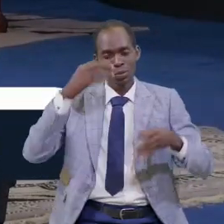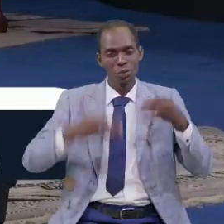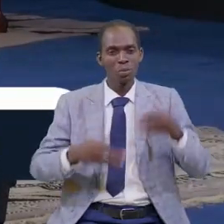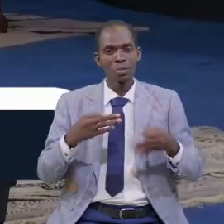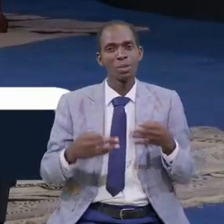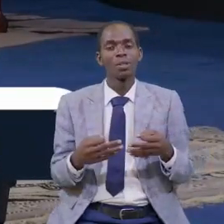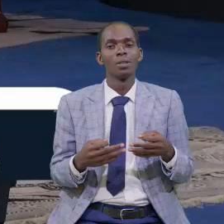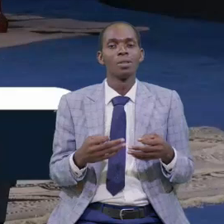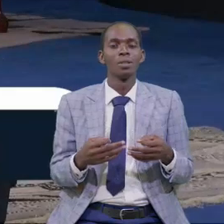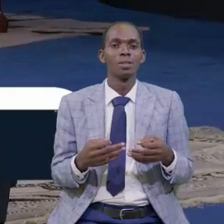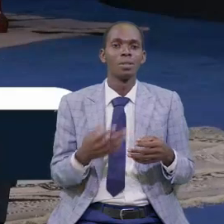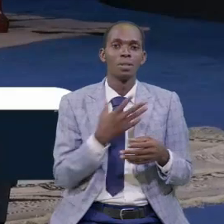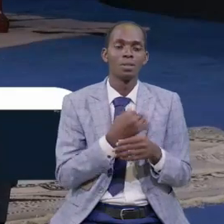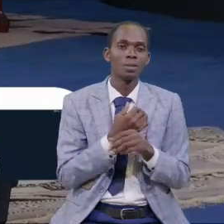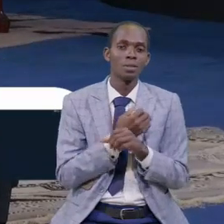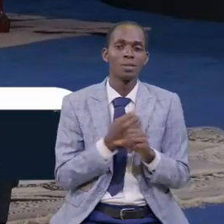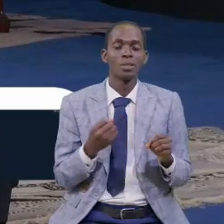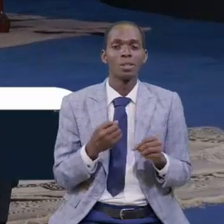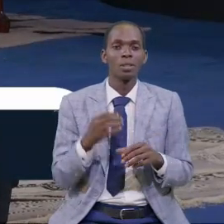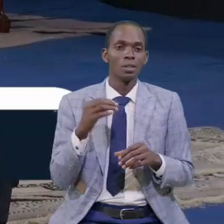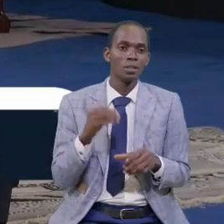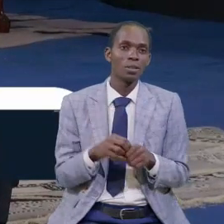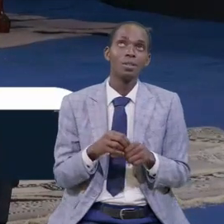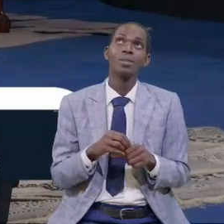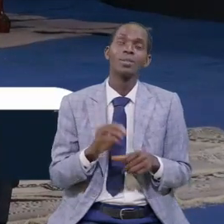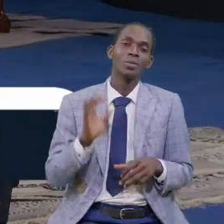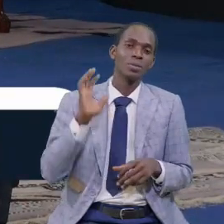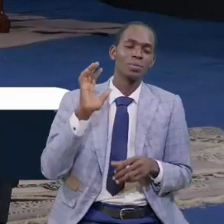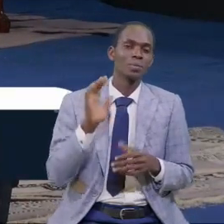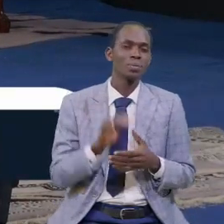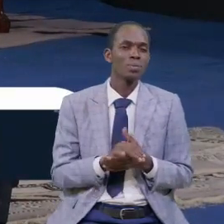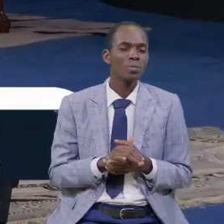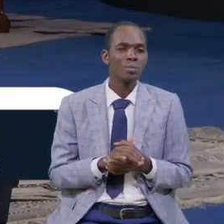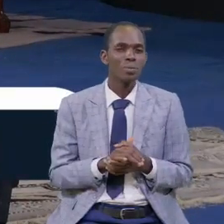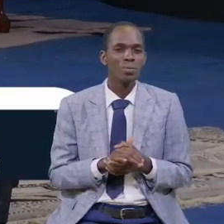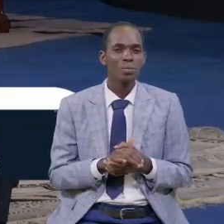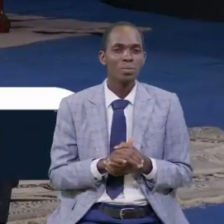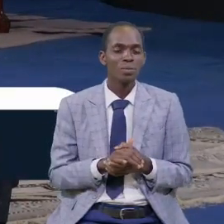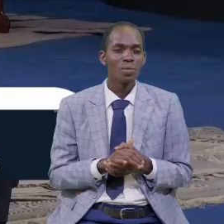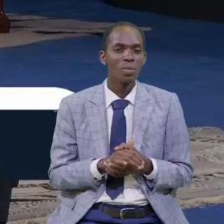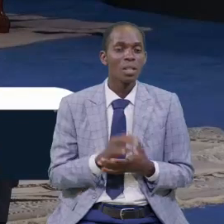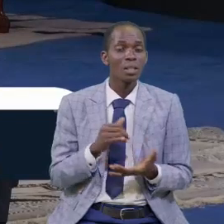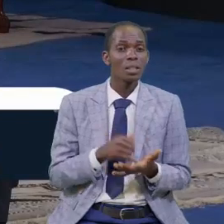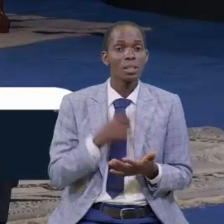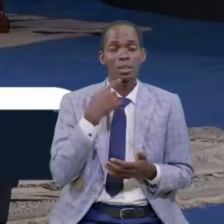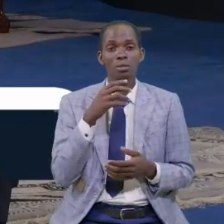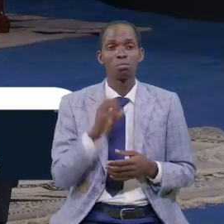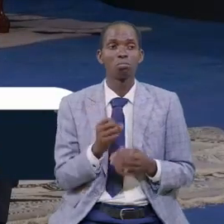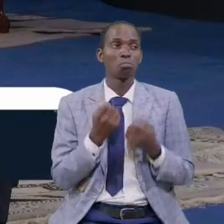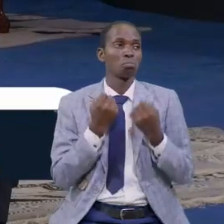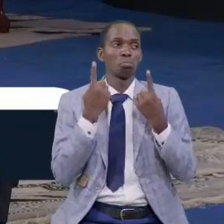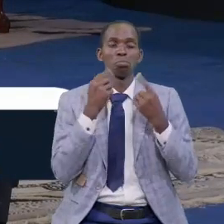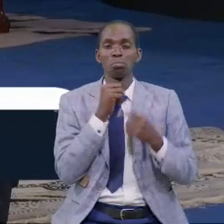in a province, any part of the world, it says, marvel not at